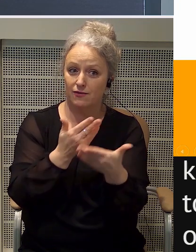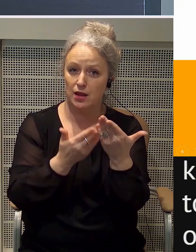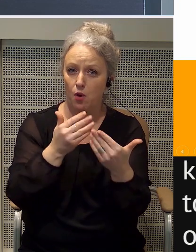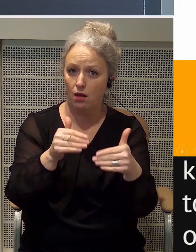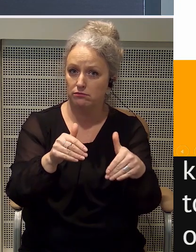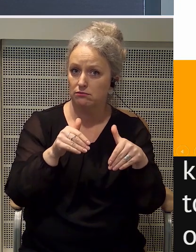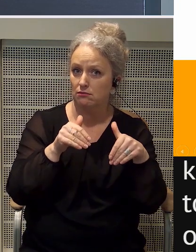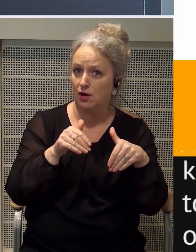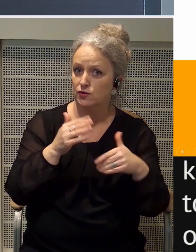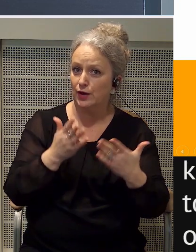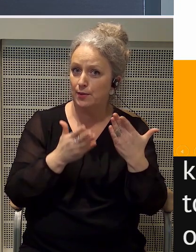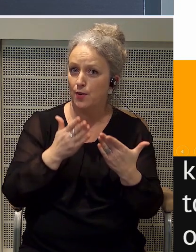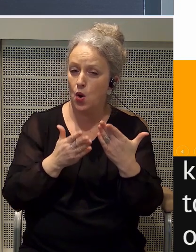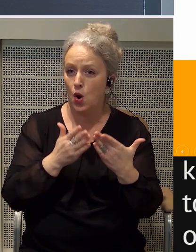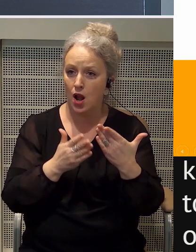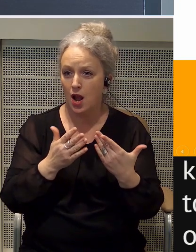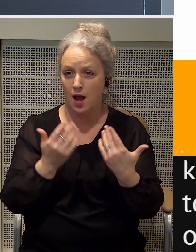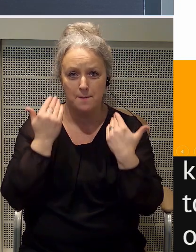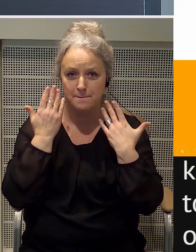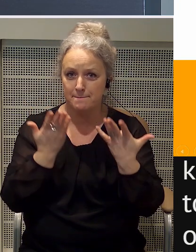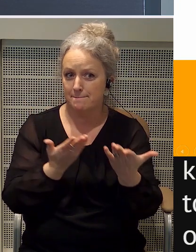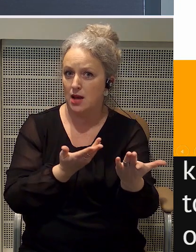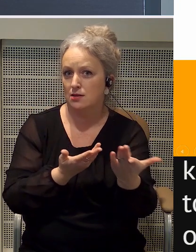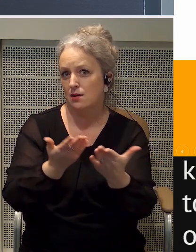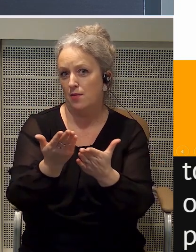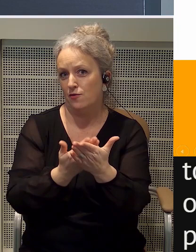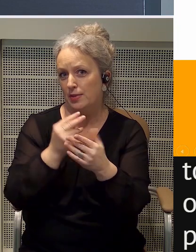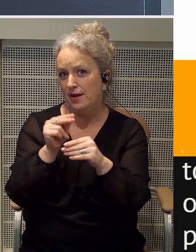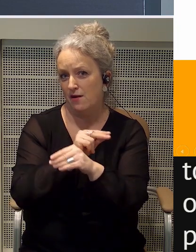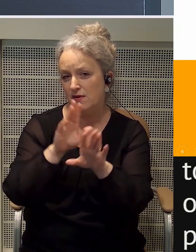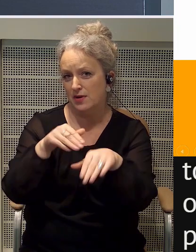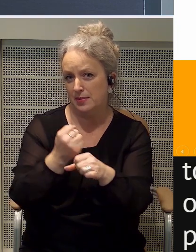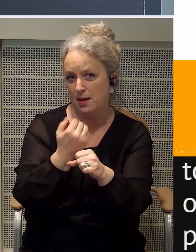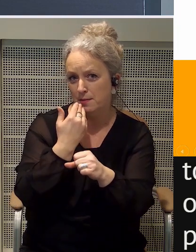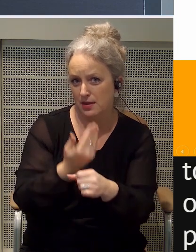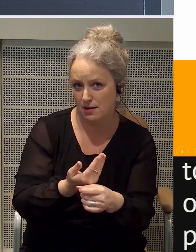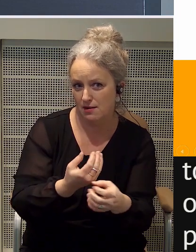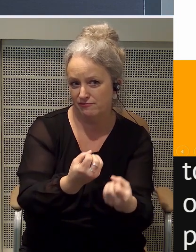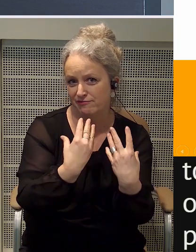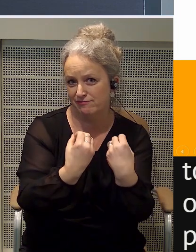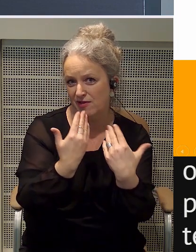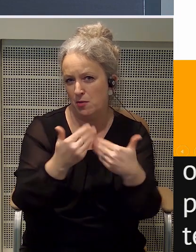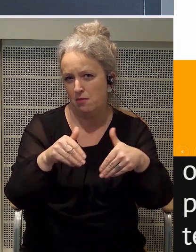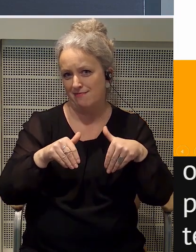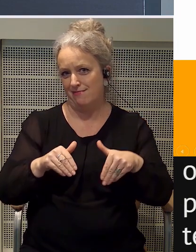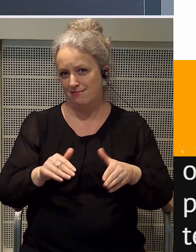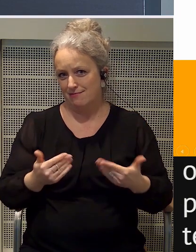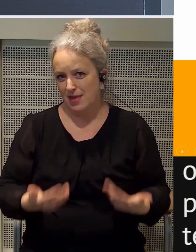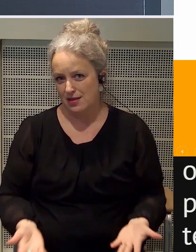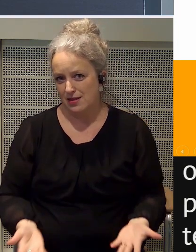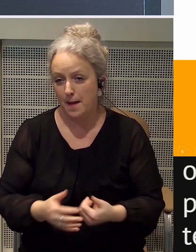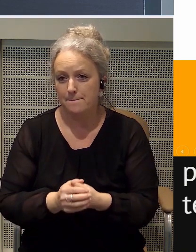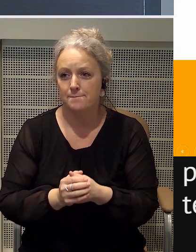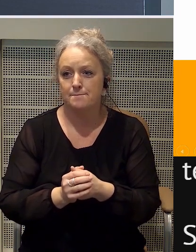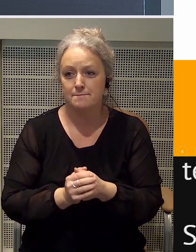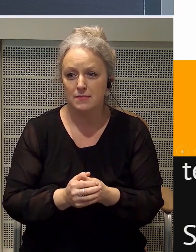than expected. And sometimes the evaluations we get from the practitioners